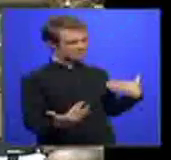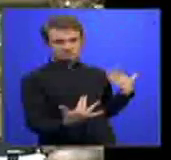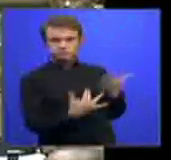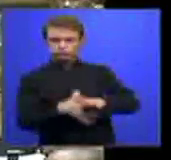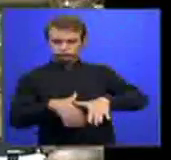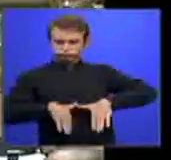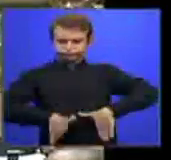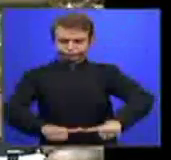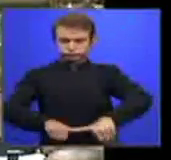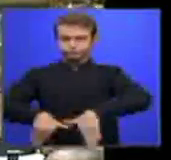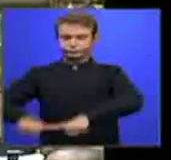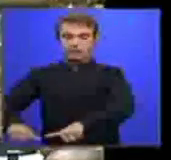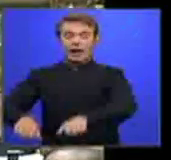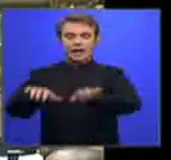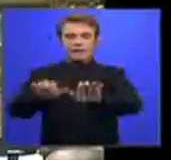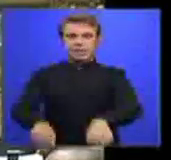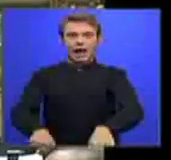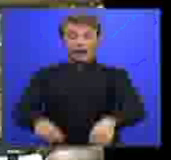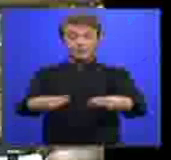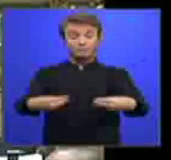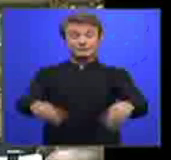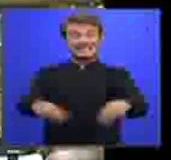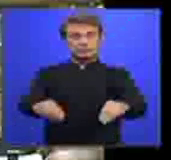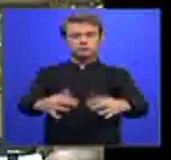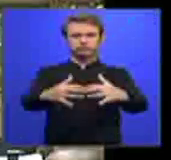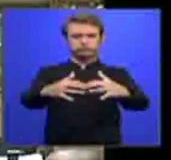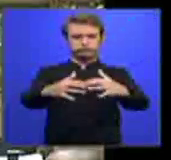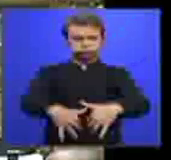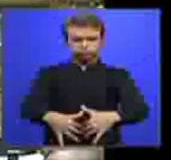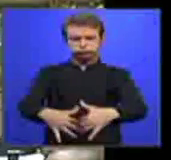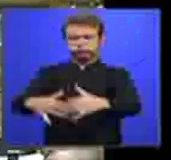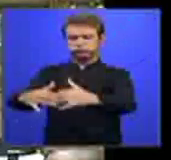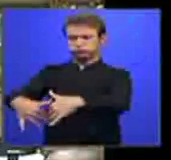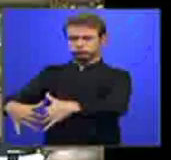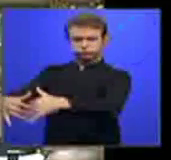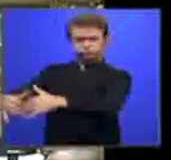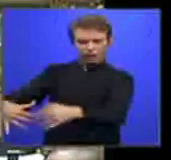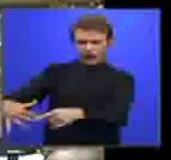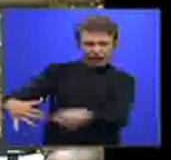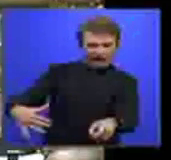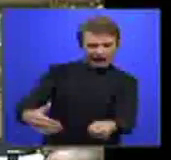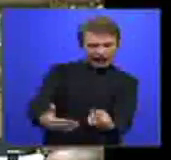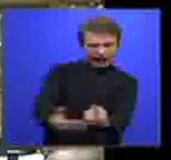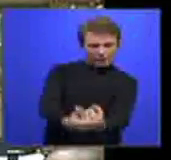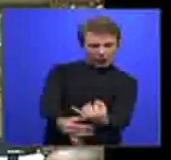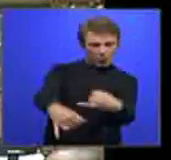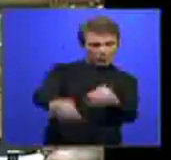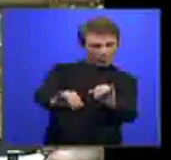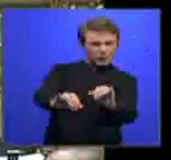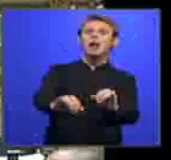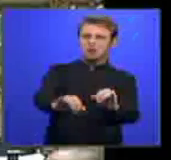around key industries that face external or internal threats, as has